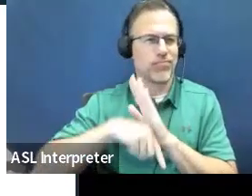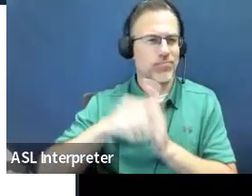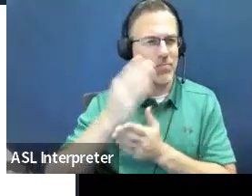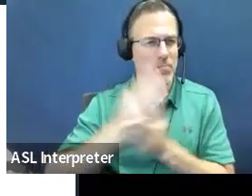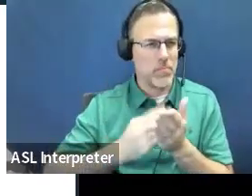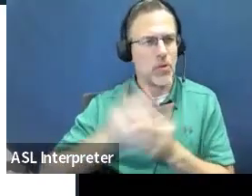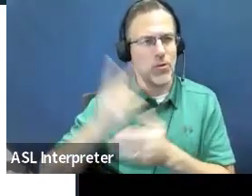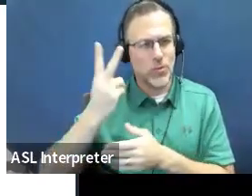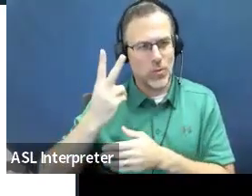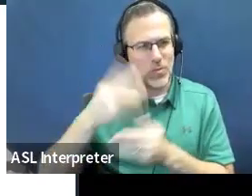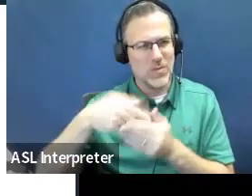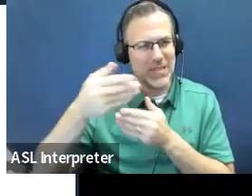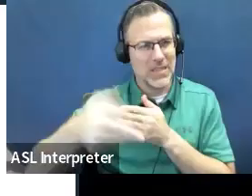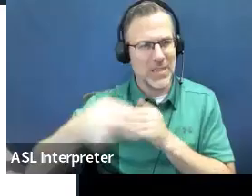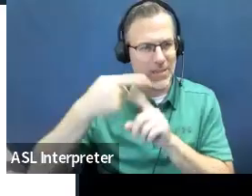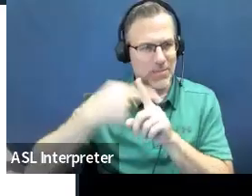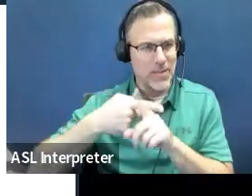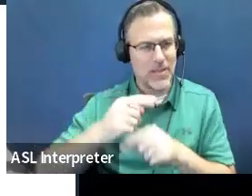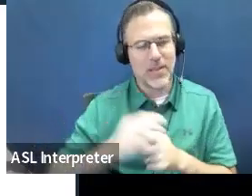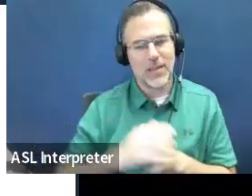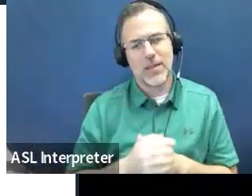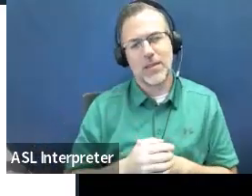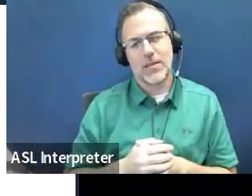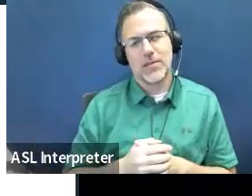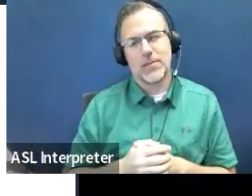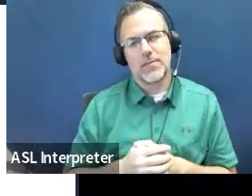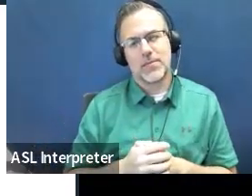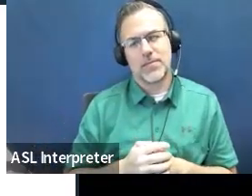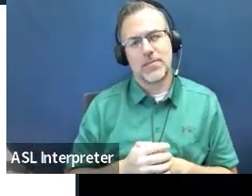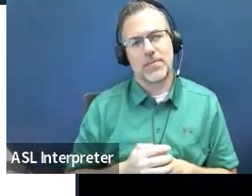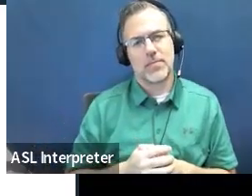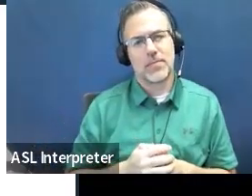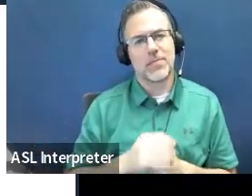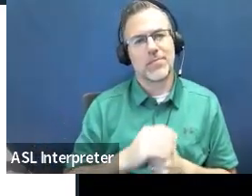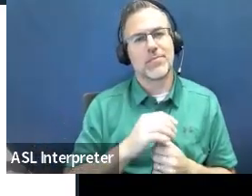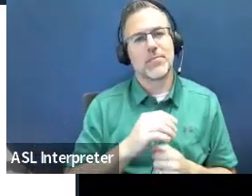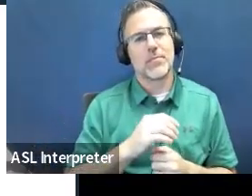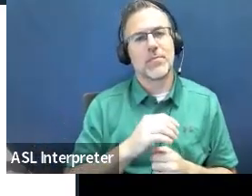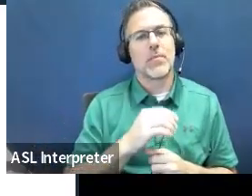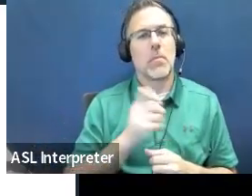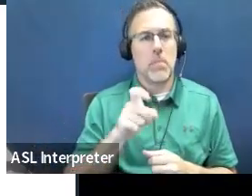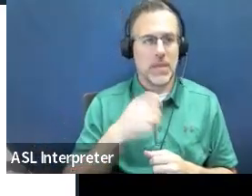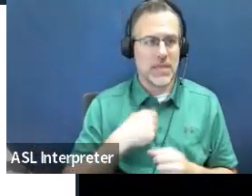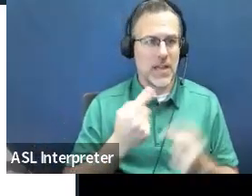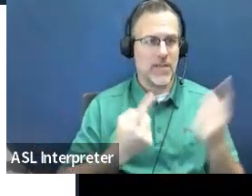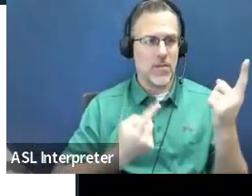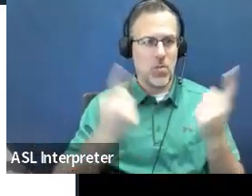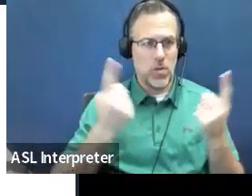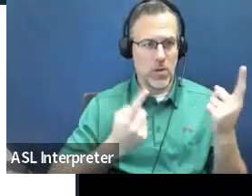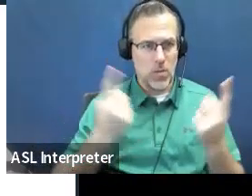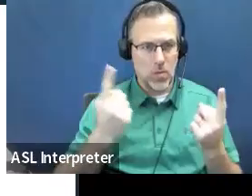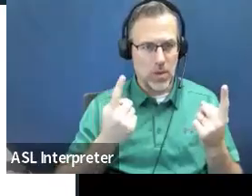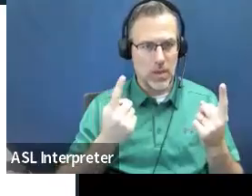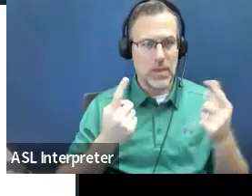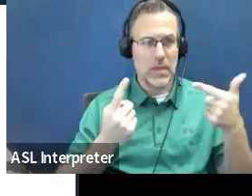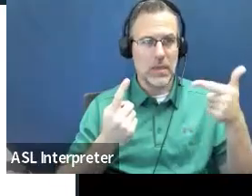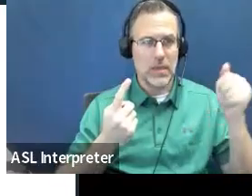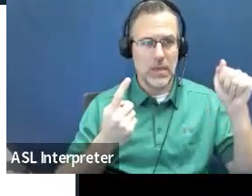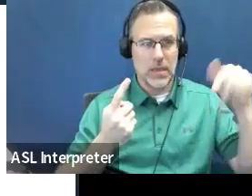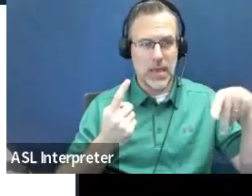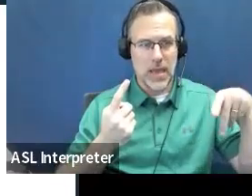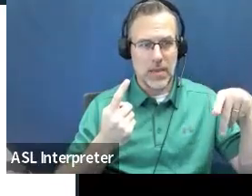Really needing that one-to-one correspondence for each gap that's listed. There really should be a goal for each